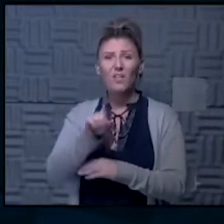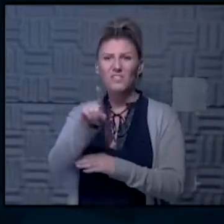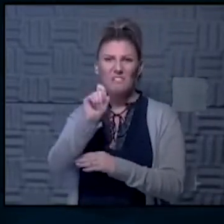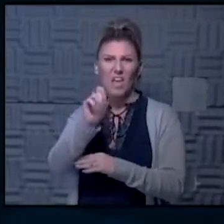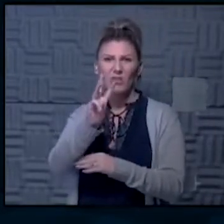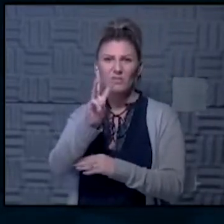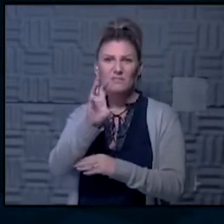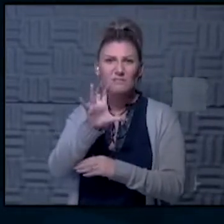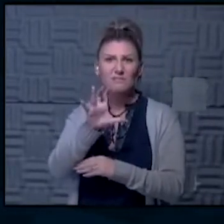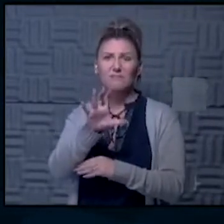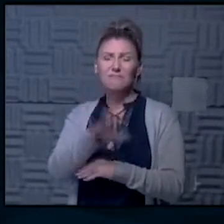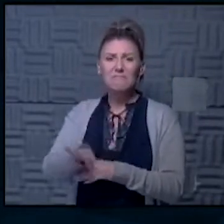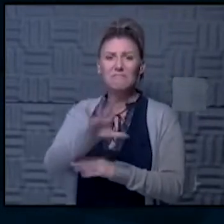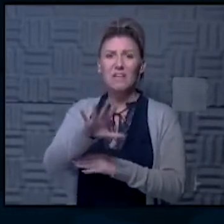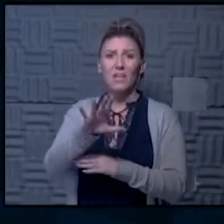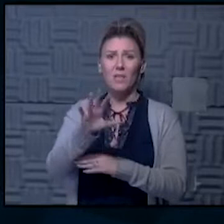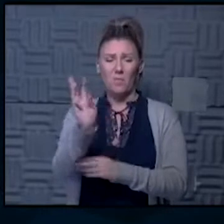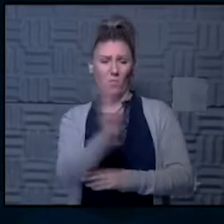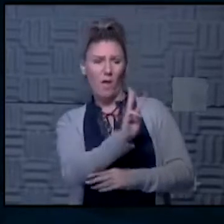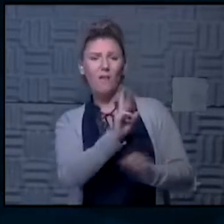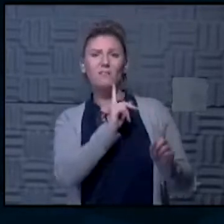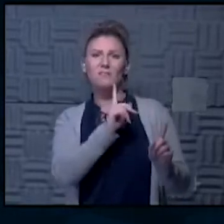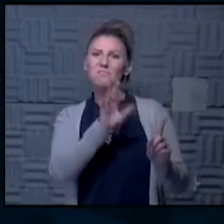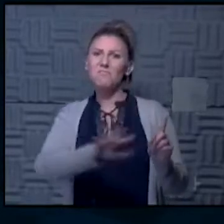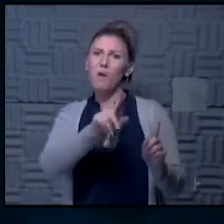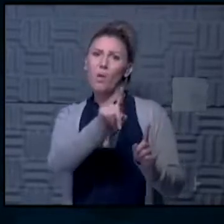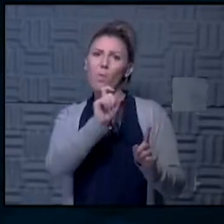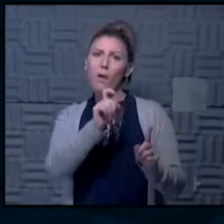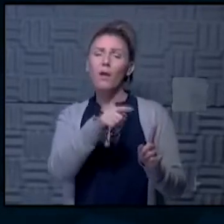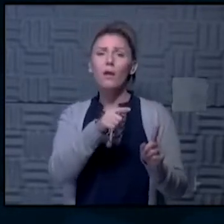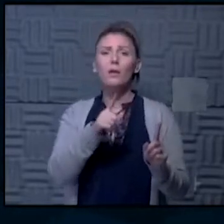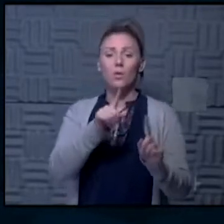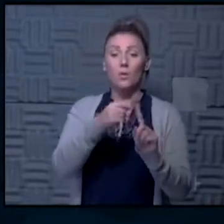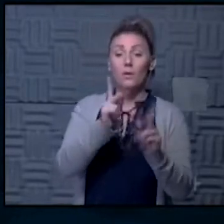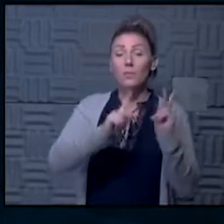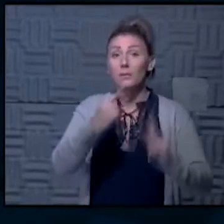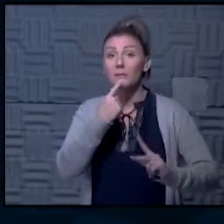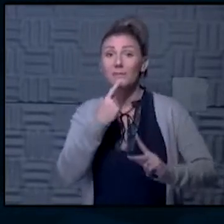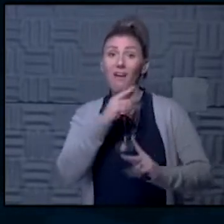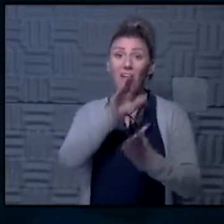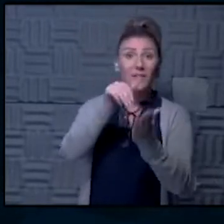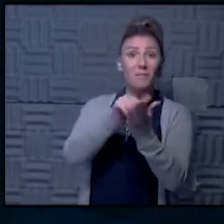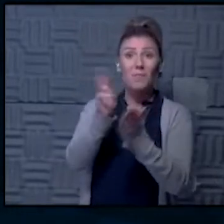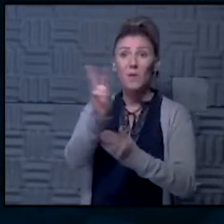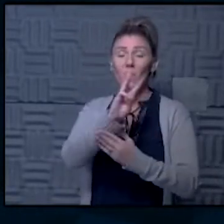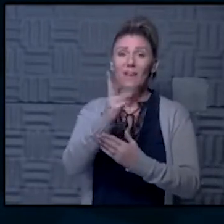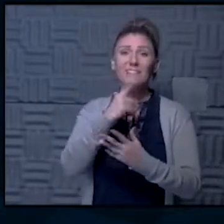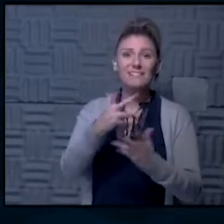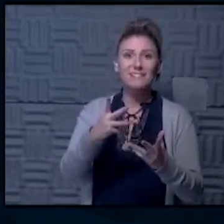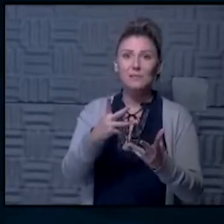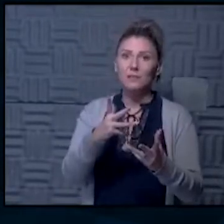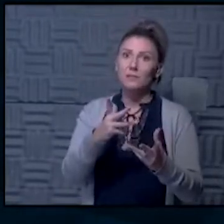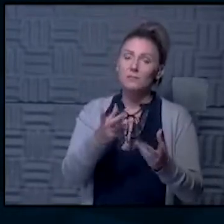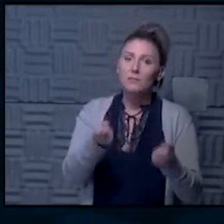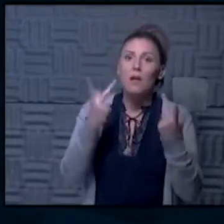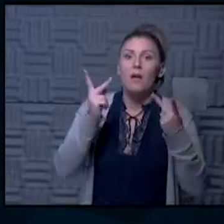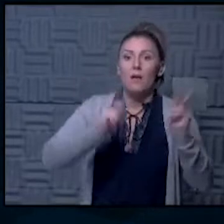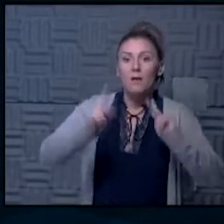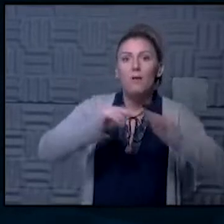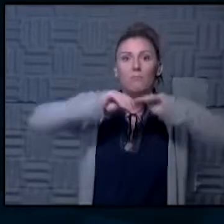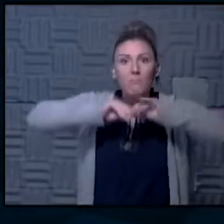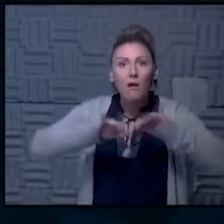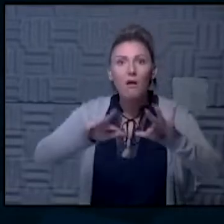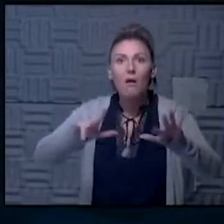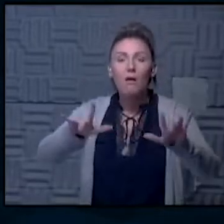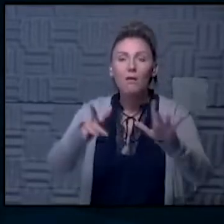or so, and the West is down right around 100. So when people say the Midwest has become the hotspot and is the area of concern, this is